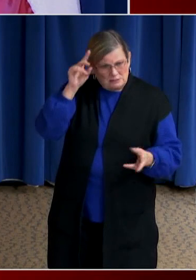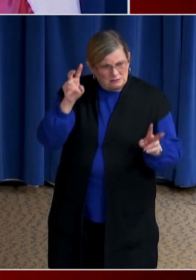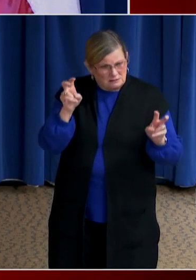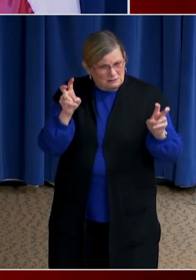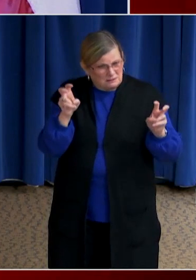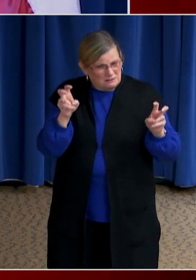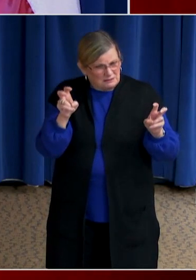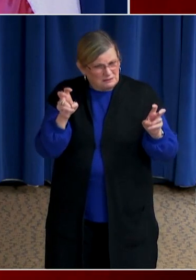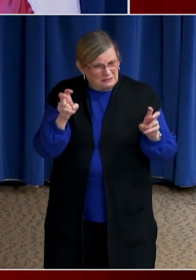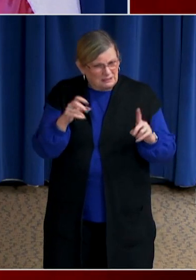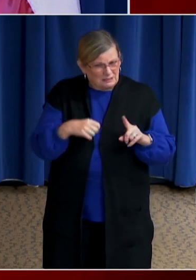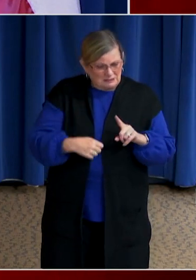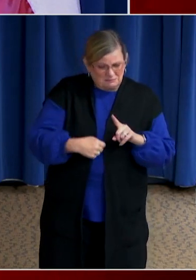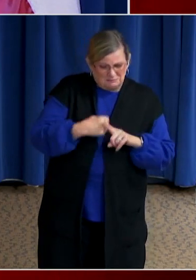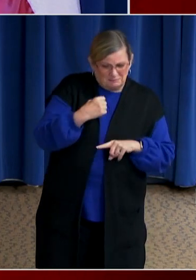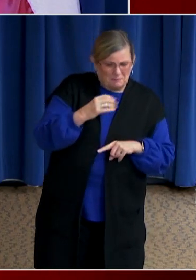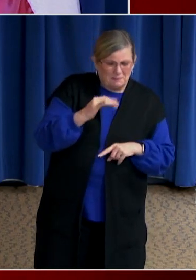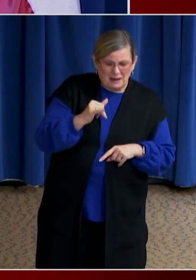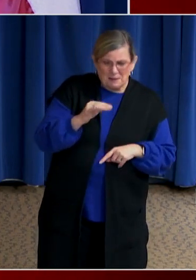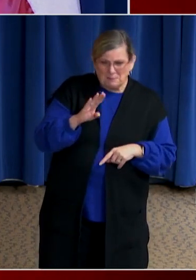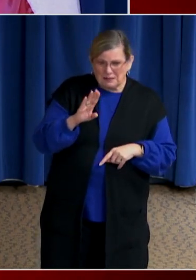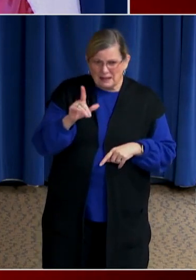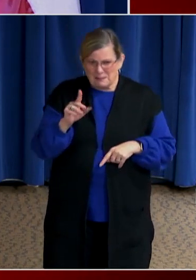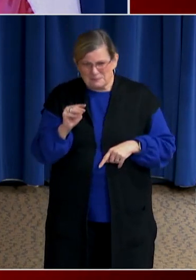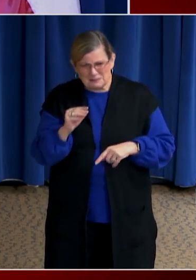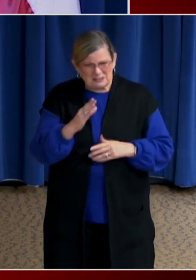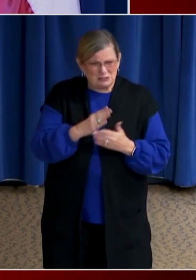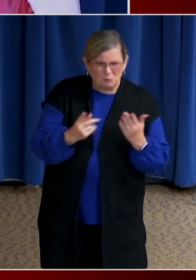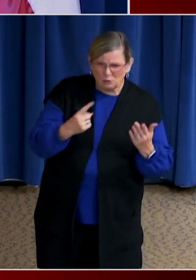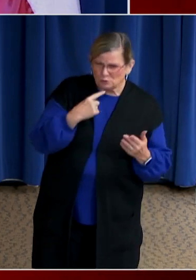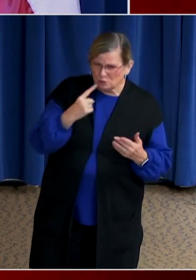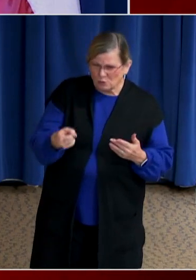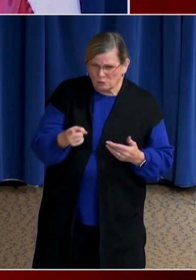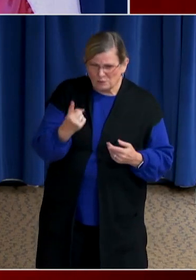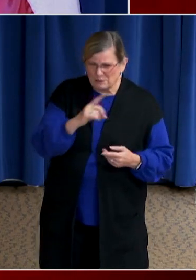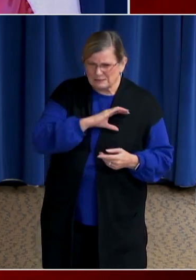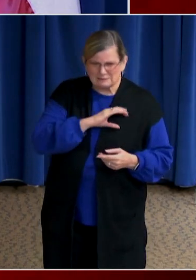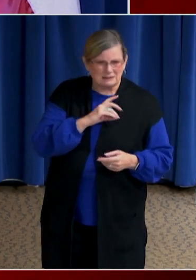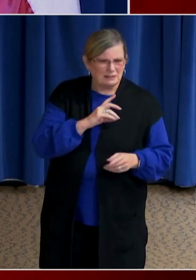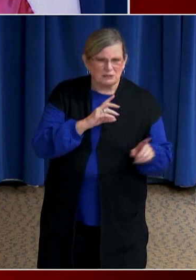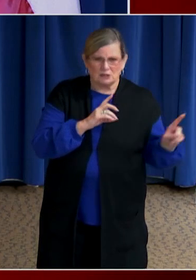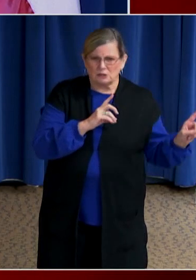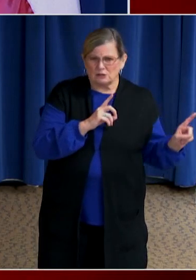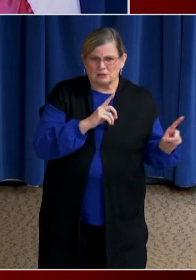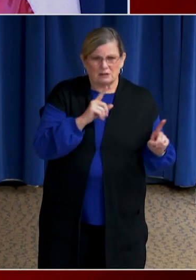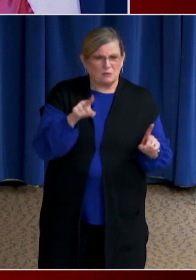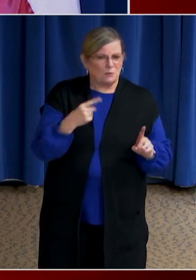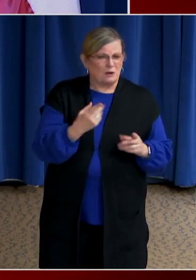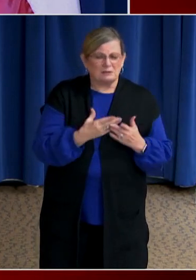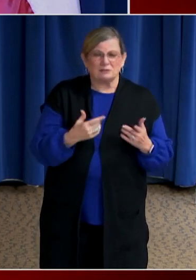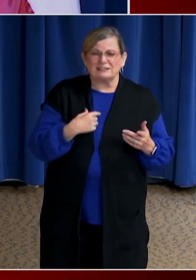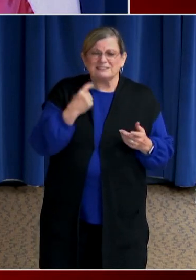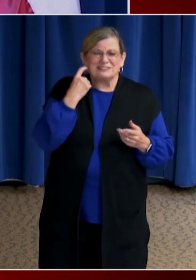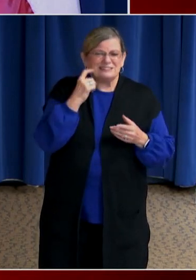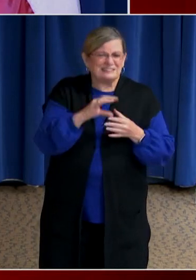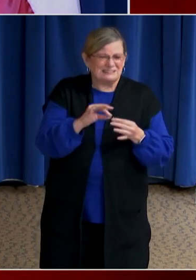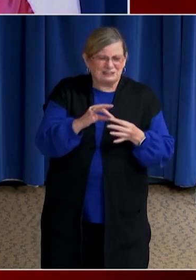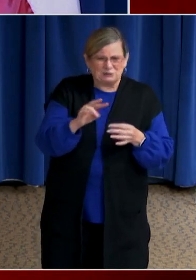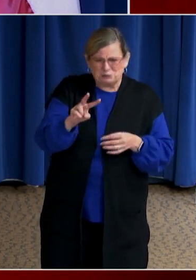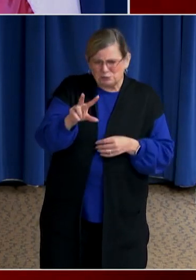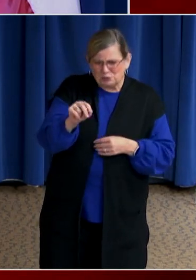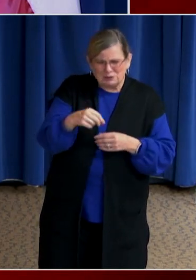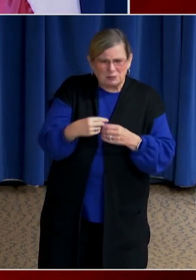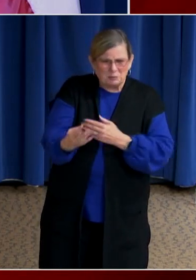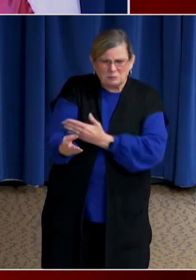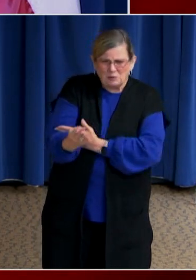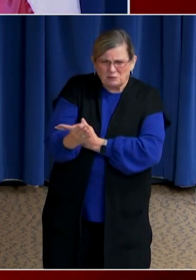So somebody told your... Yeah, the only thing I will say about that, you know, at 2:30 in the morning when our